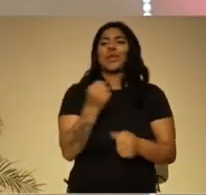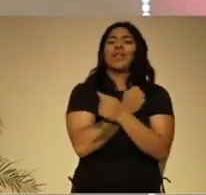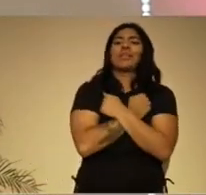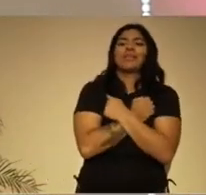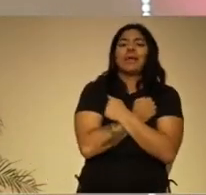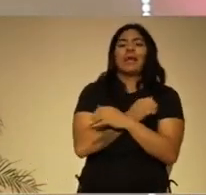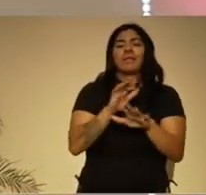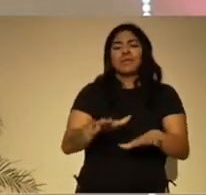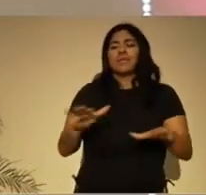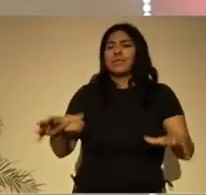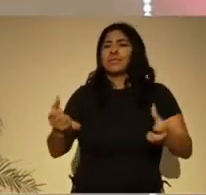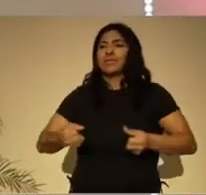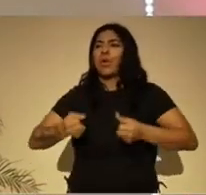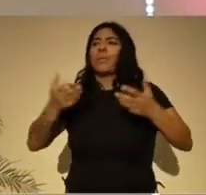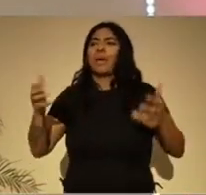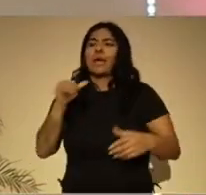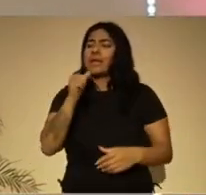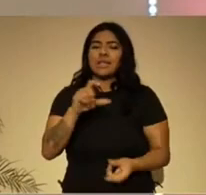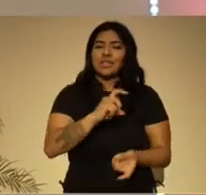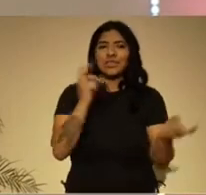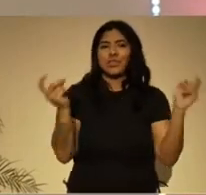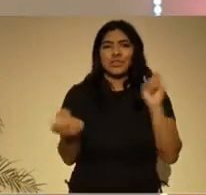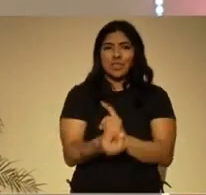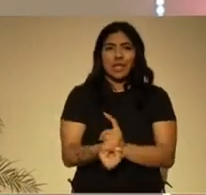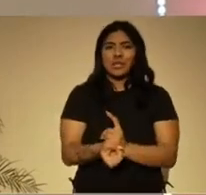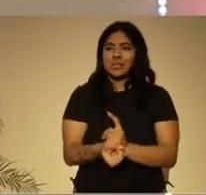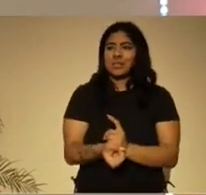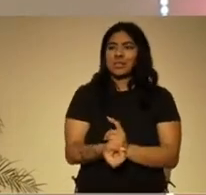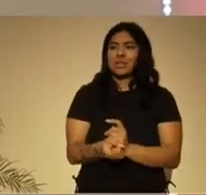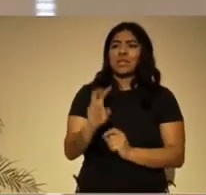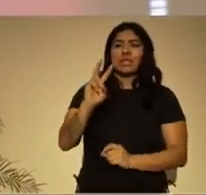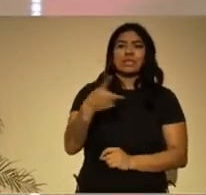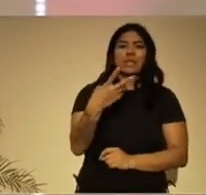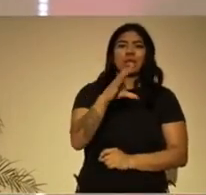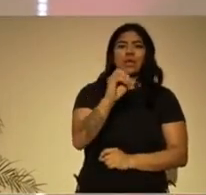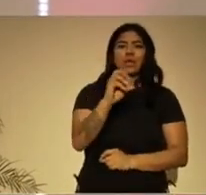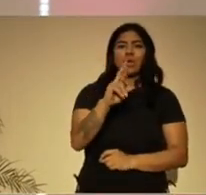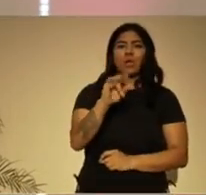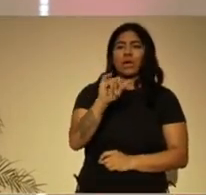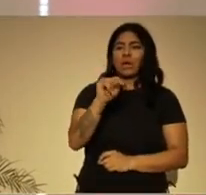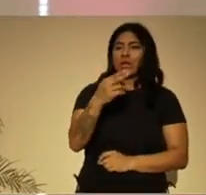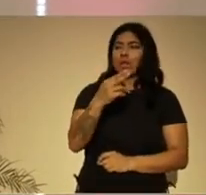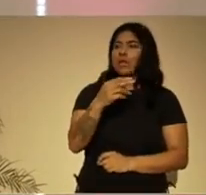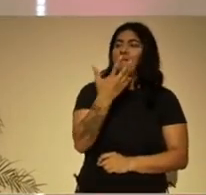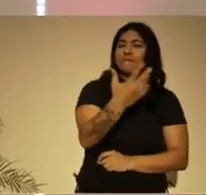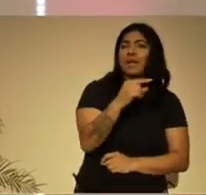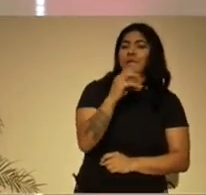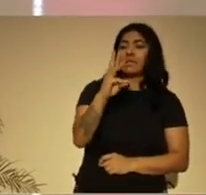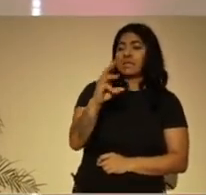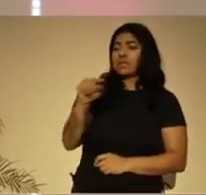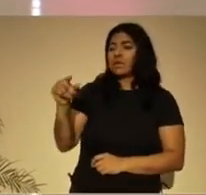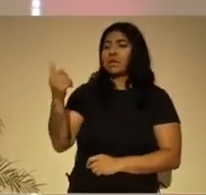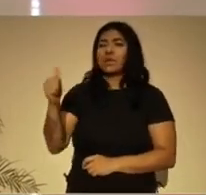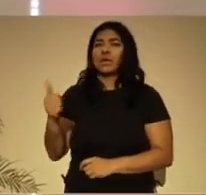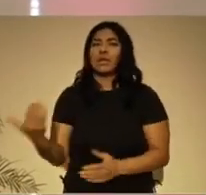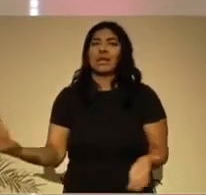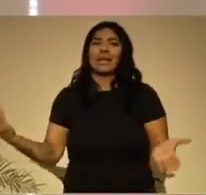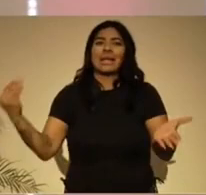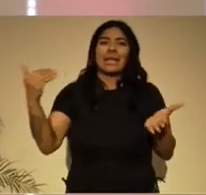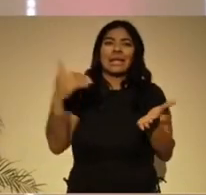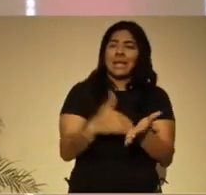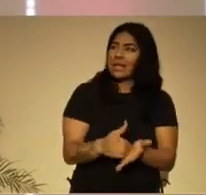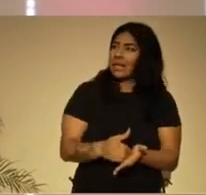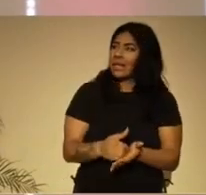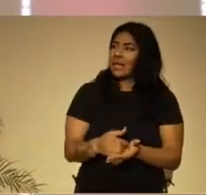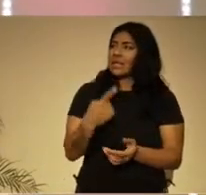so much that your love for them does not change. 2 Corinthians 5, 6 through 10 says this. Again, he